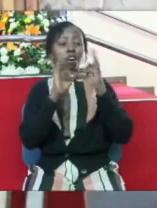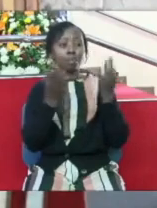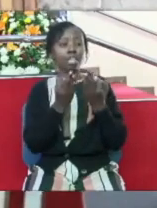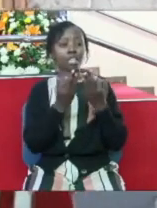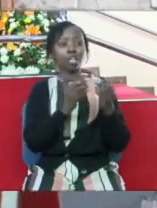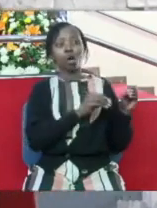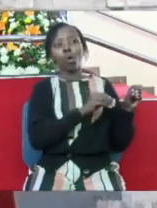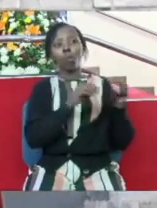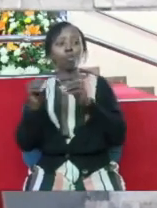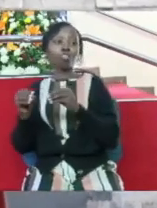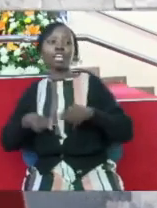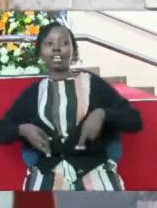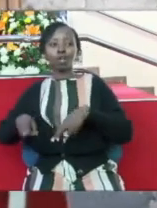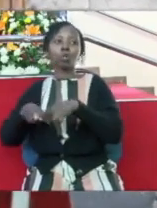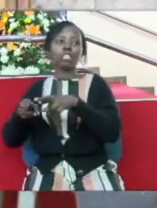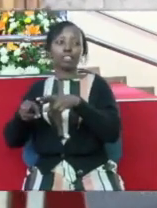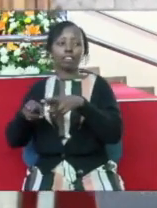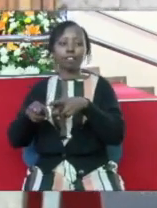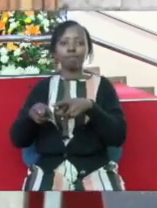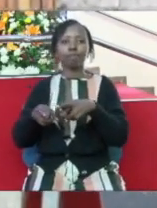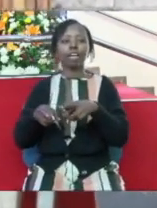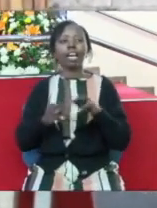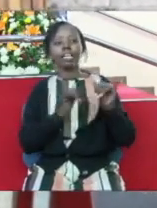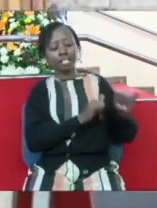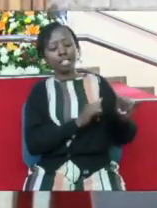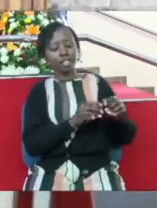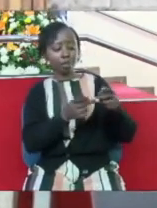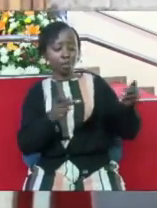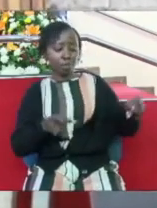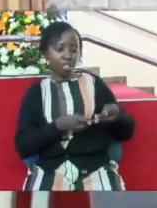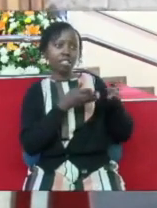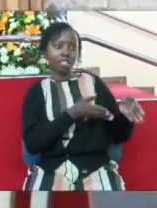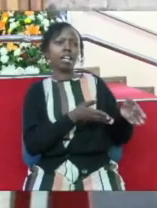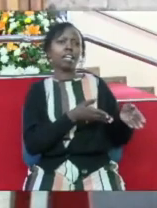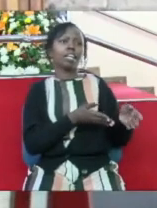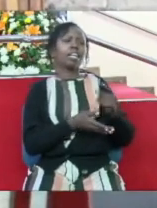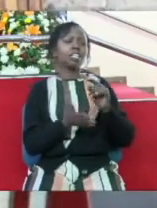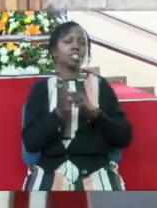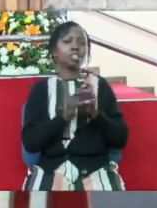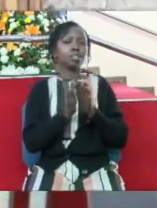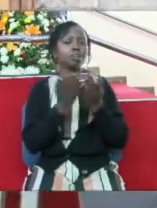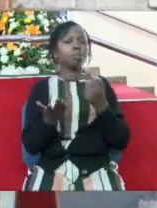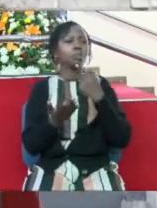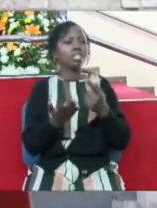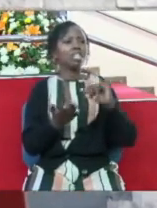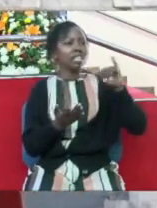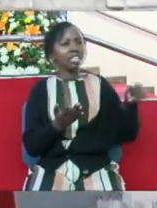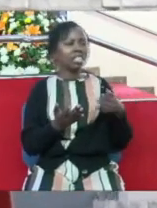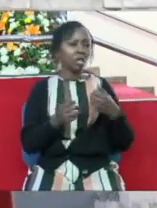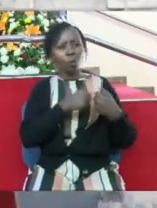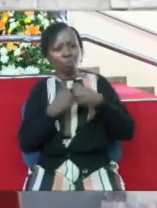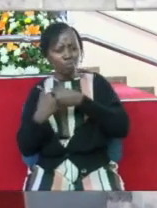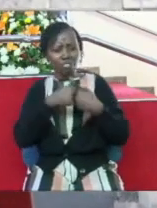he remained here alone. Akabaki akasalia peke yake. And the Bible says he wrestled with God. Nabii anasema akapigana na Mungu. A whole